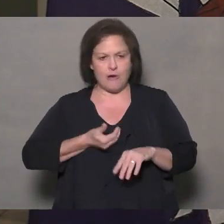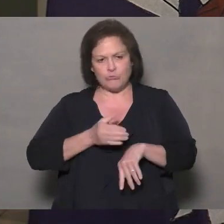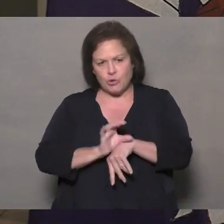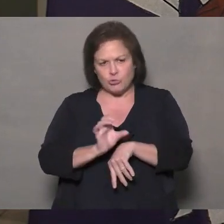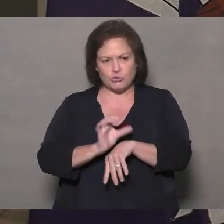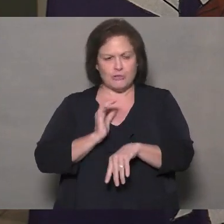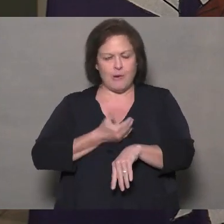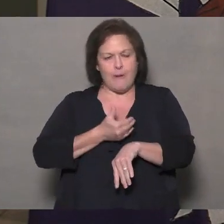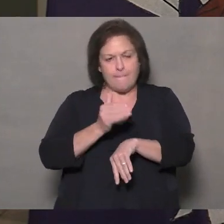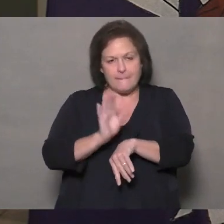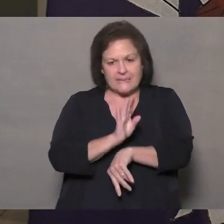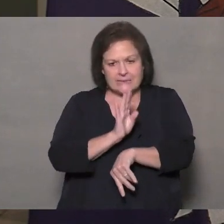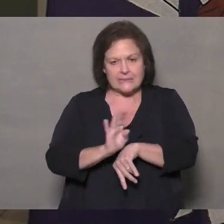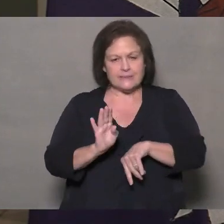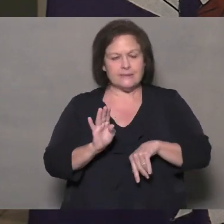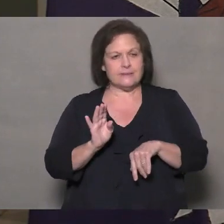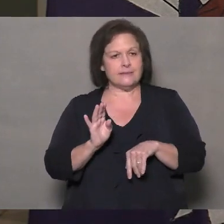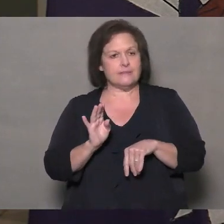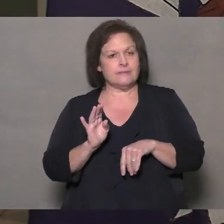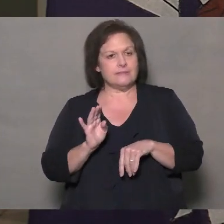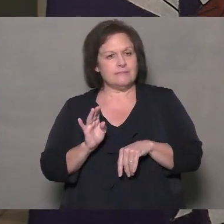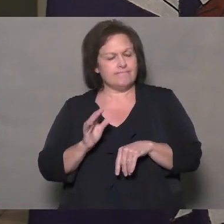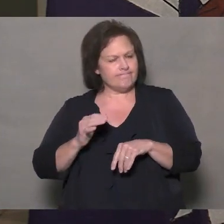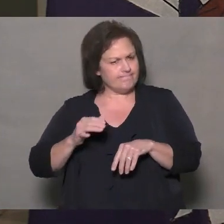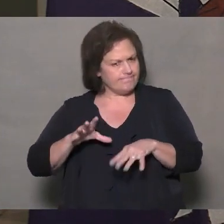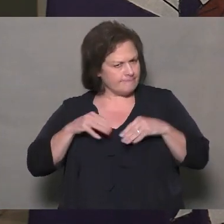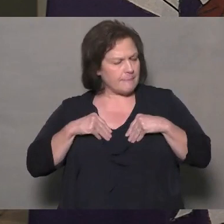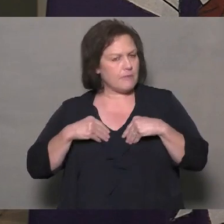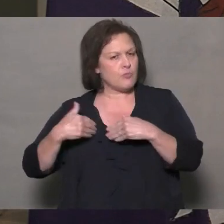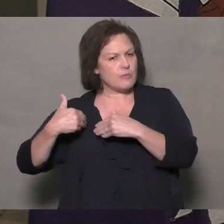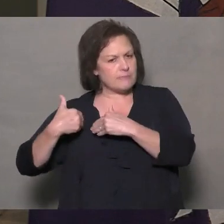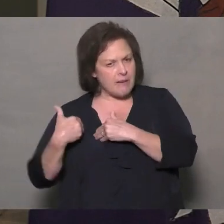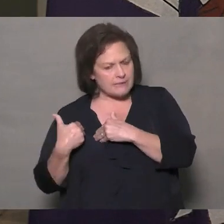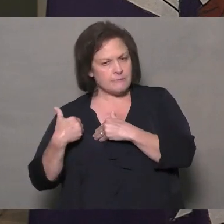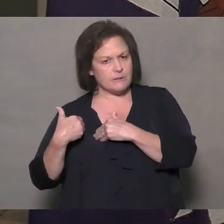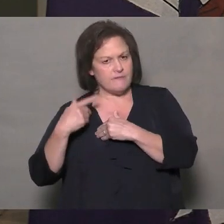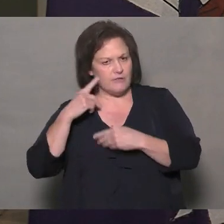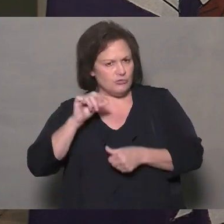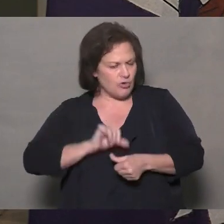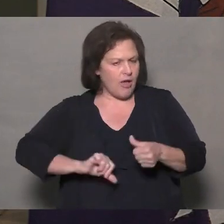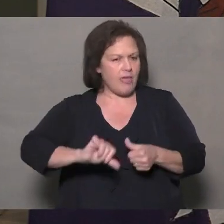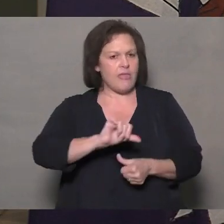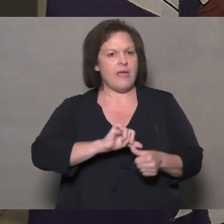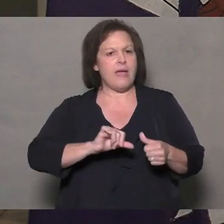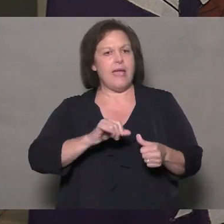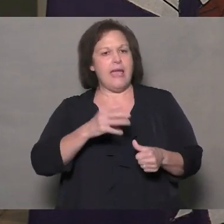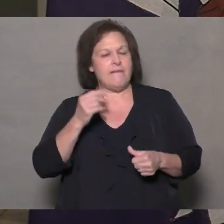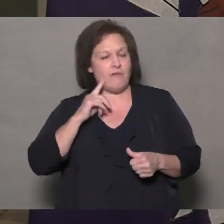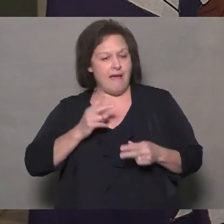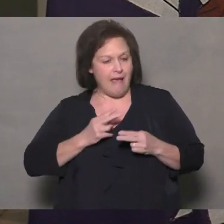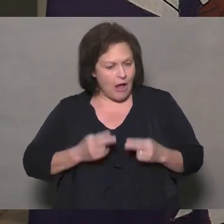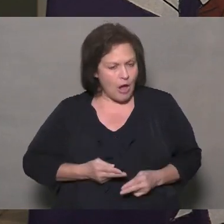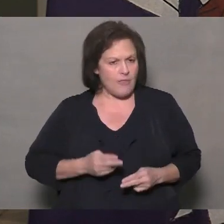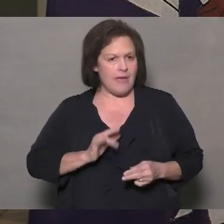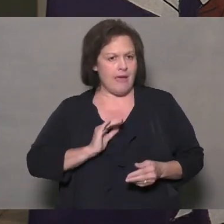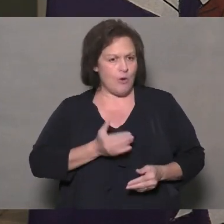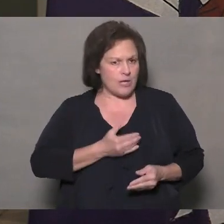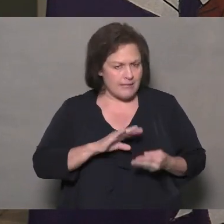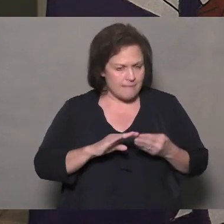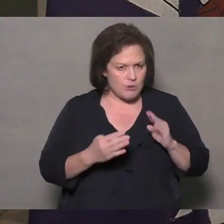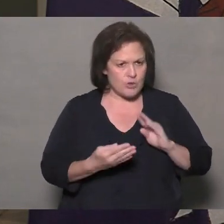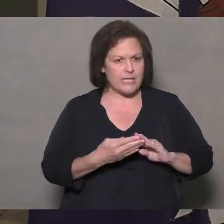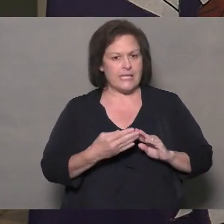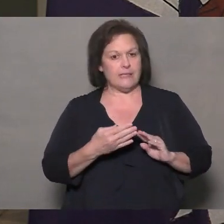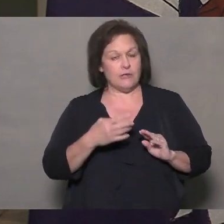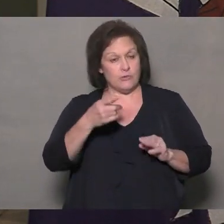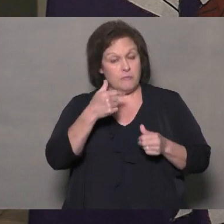our businesses took responsibility for one another and for health in our community. And again,